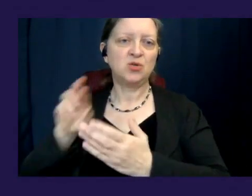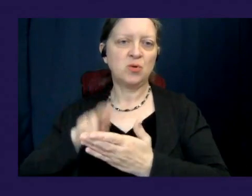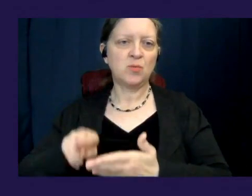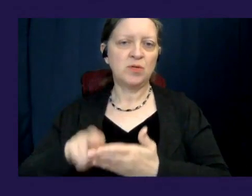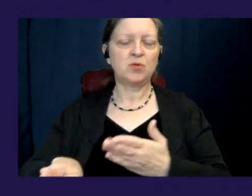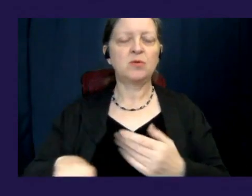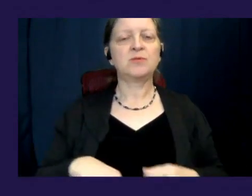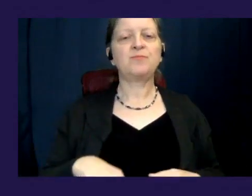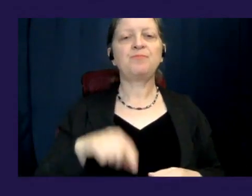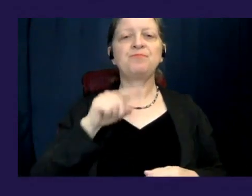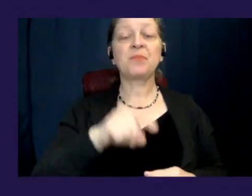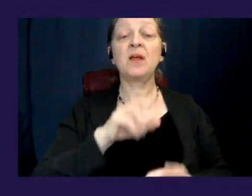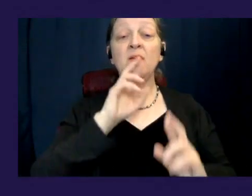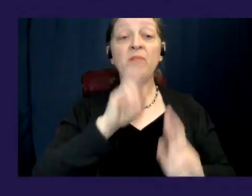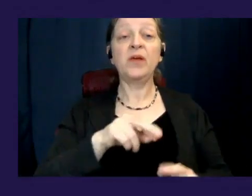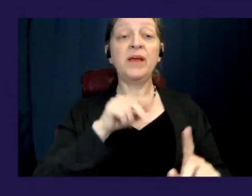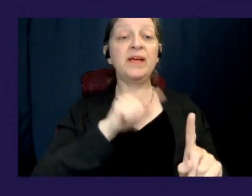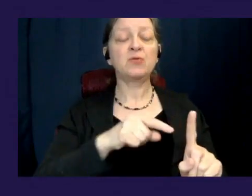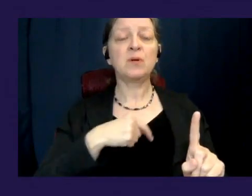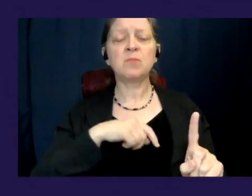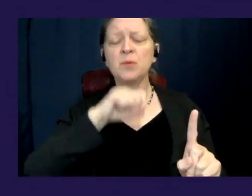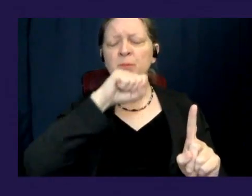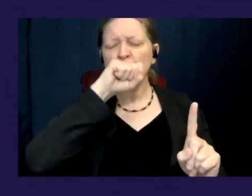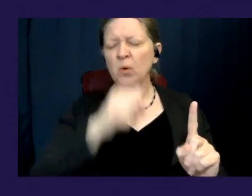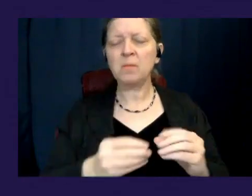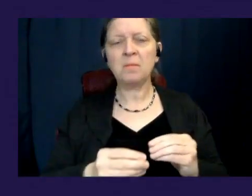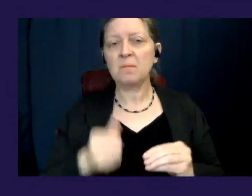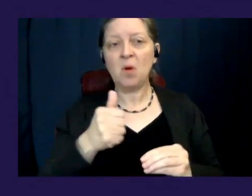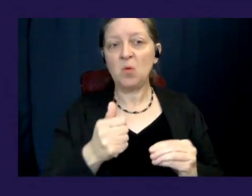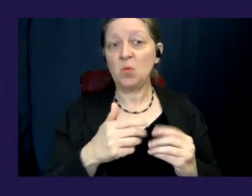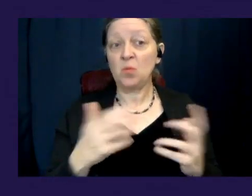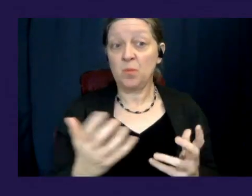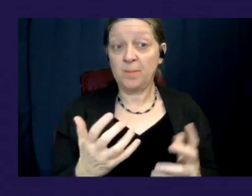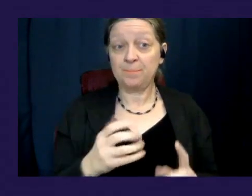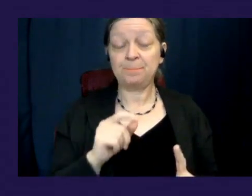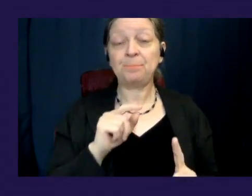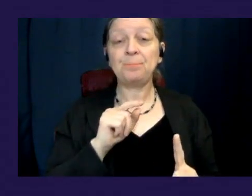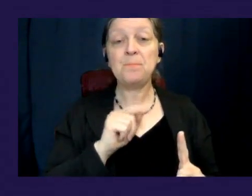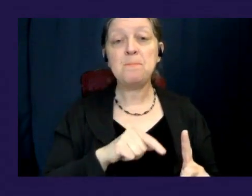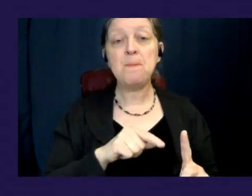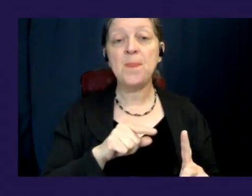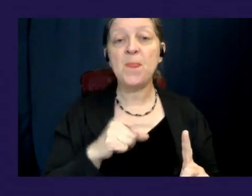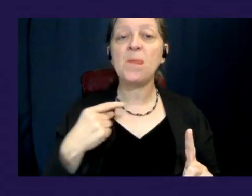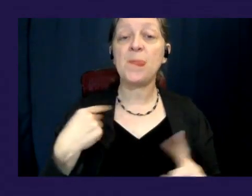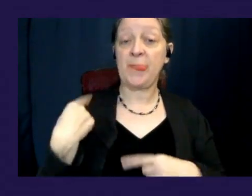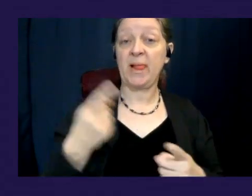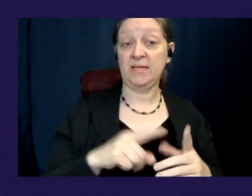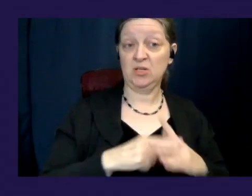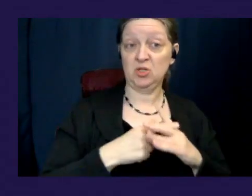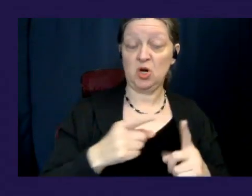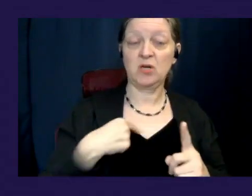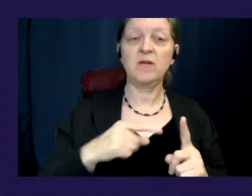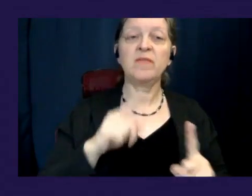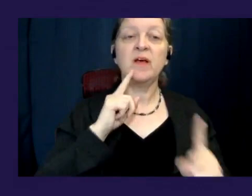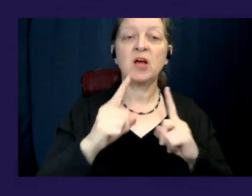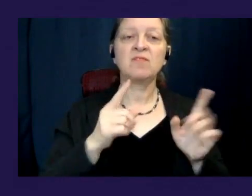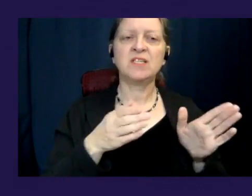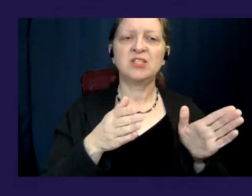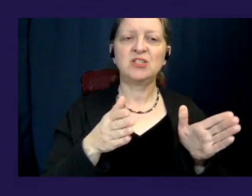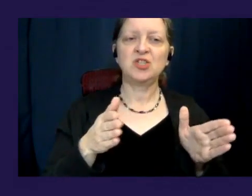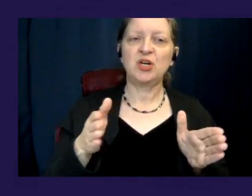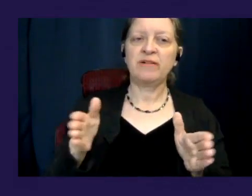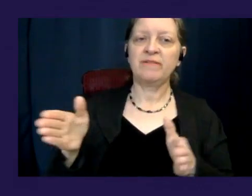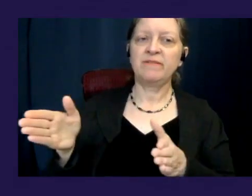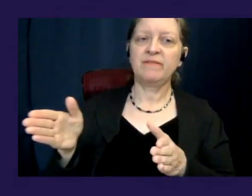this report is that since it started, we have been able to see not only that the conversation has shifted and changed, but also